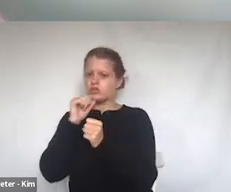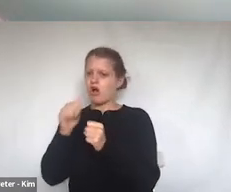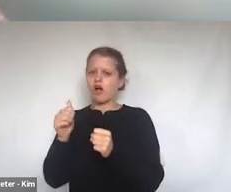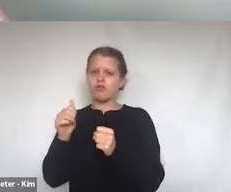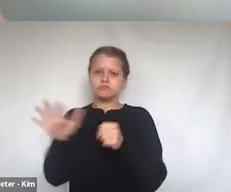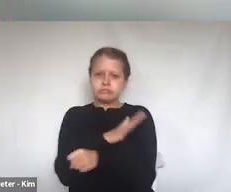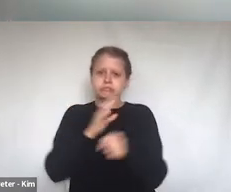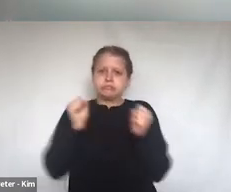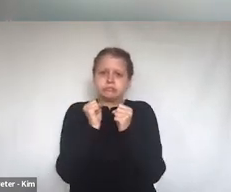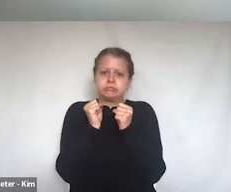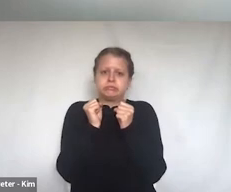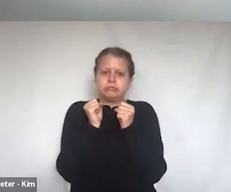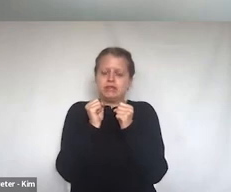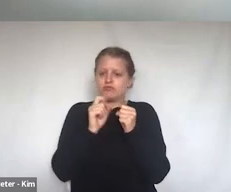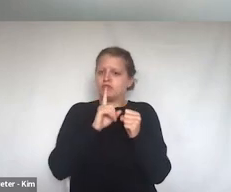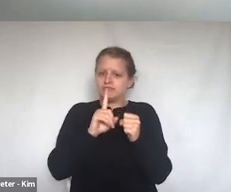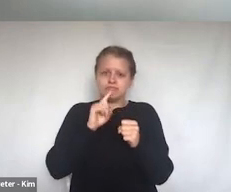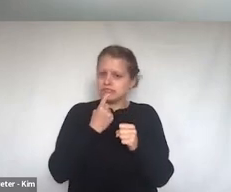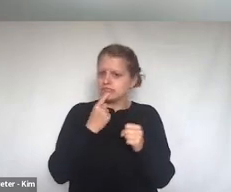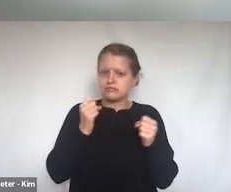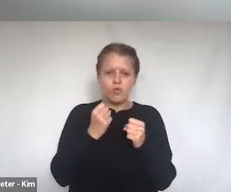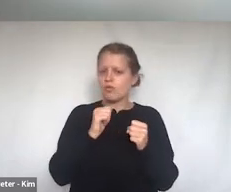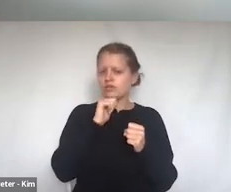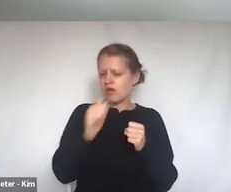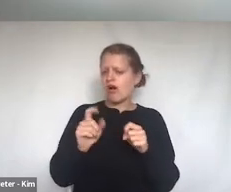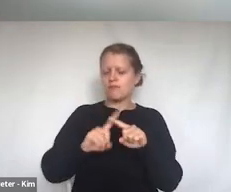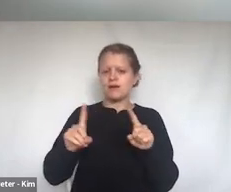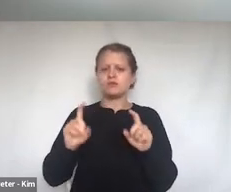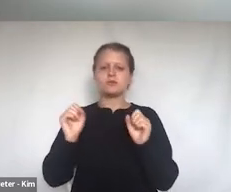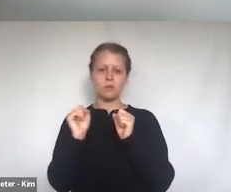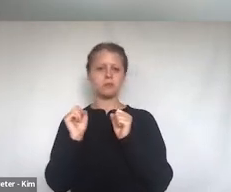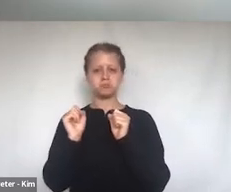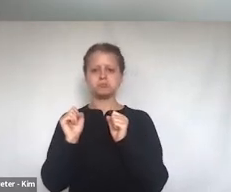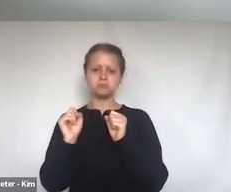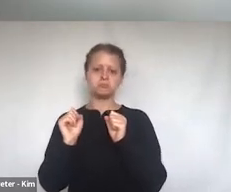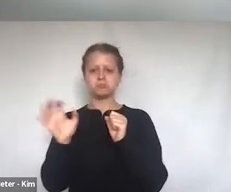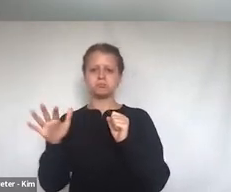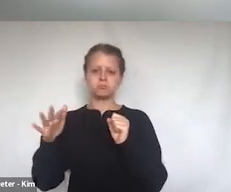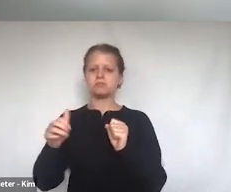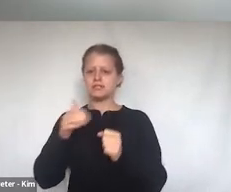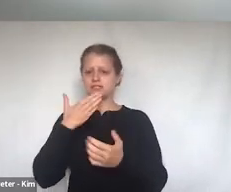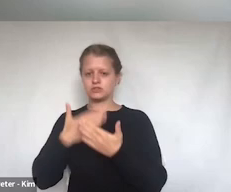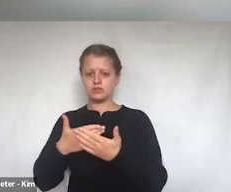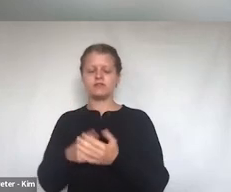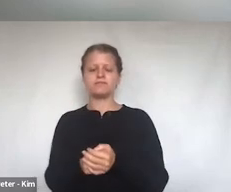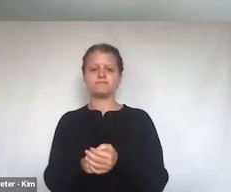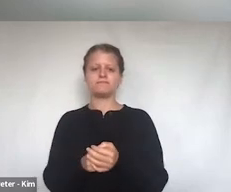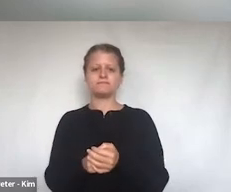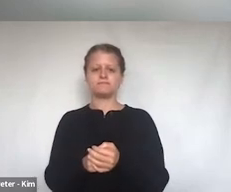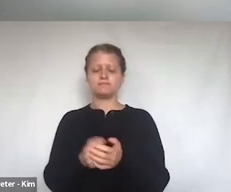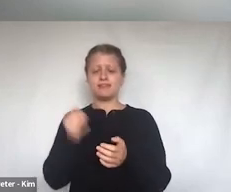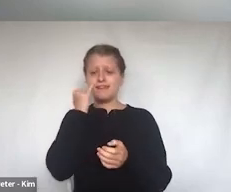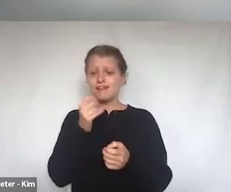With drinking water, I mean, the benefits are, there's kind of two-pronged, because we're getting the hydration, which is very important to make sure that we